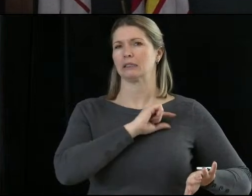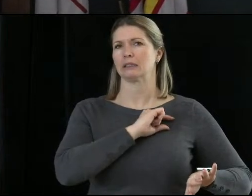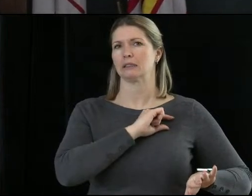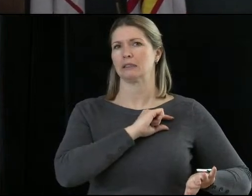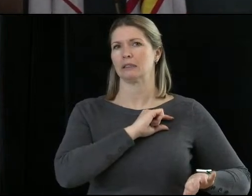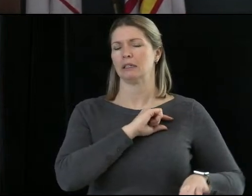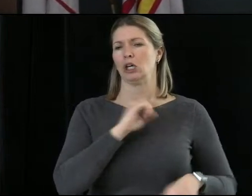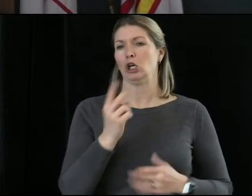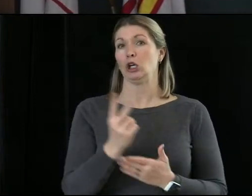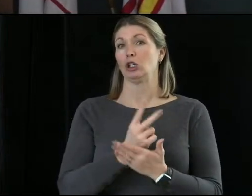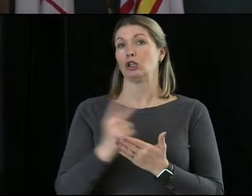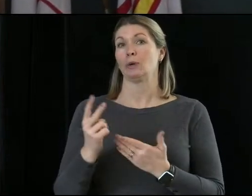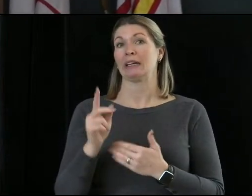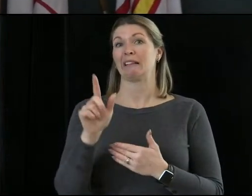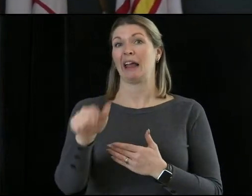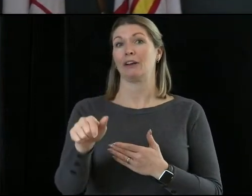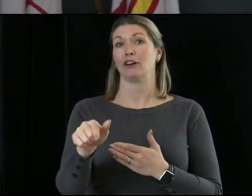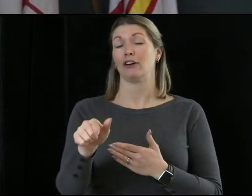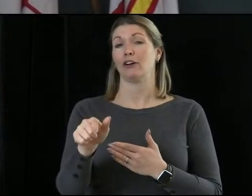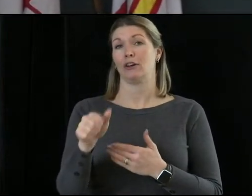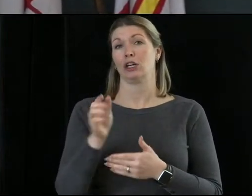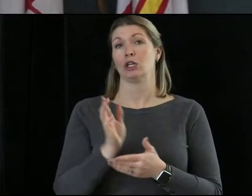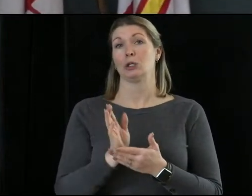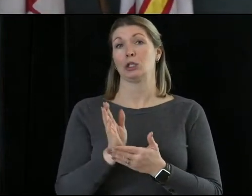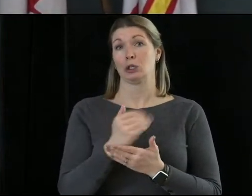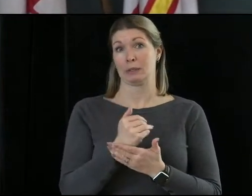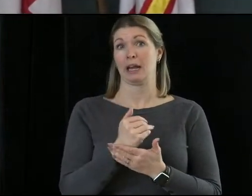2 weeks after the suicide,